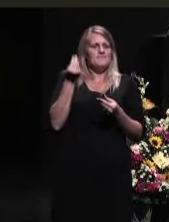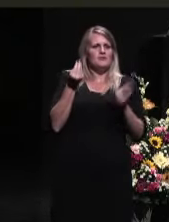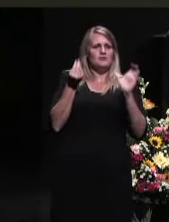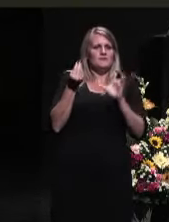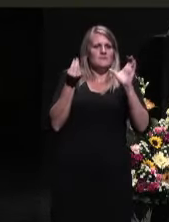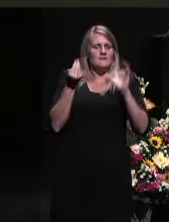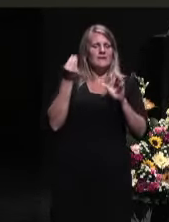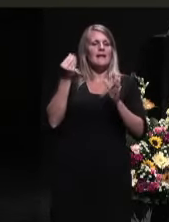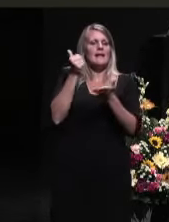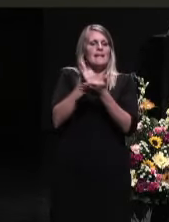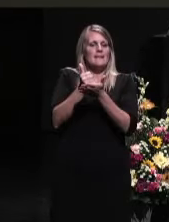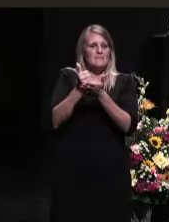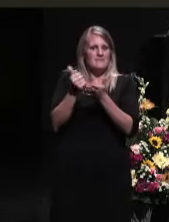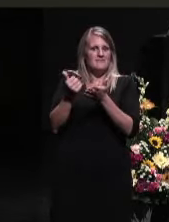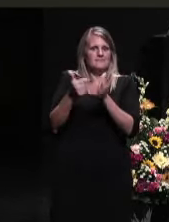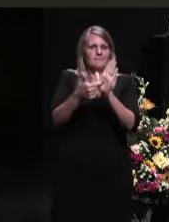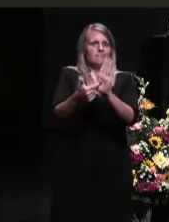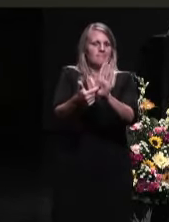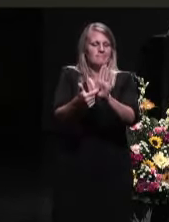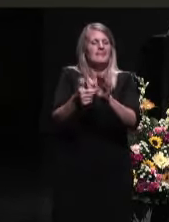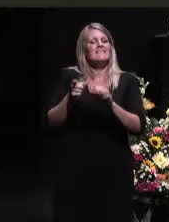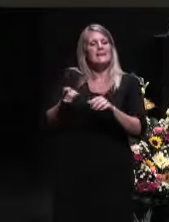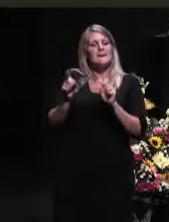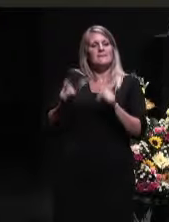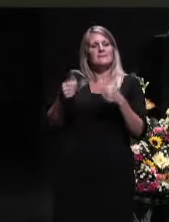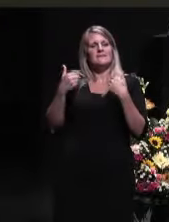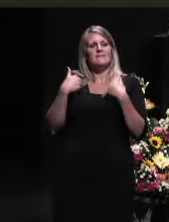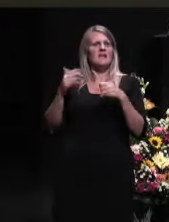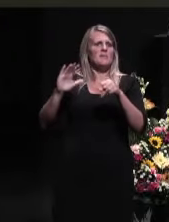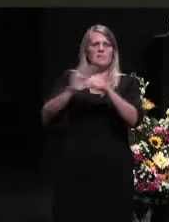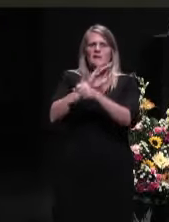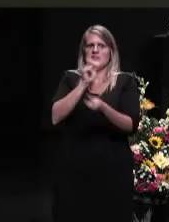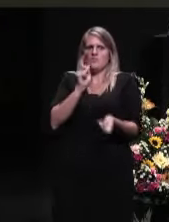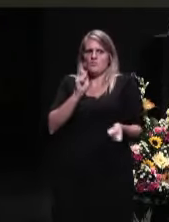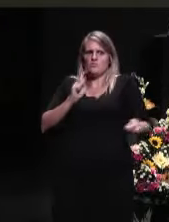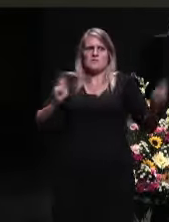least half it's estimated, need a complete upskilling, need a complete